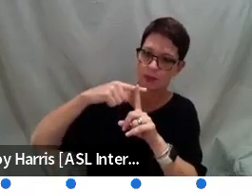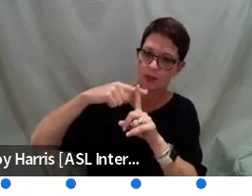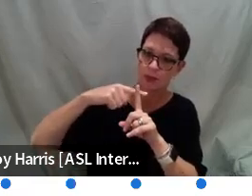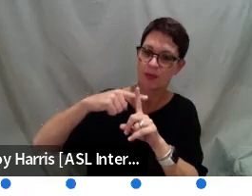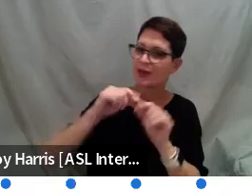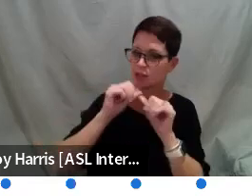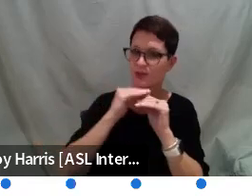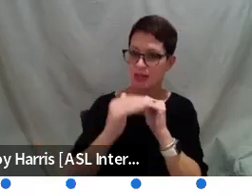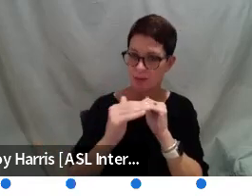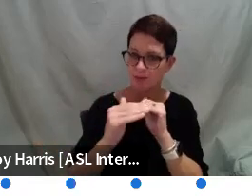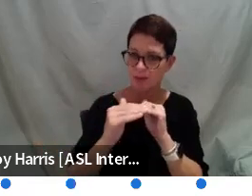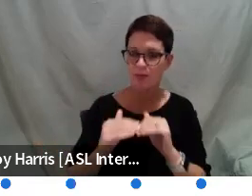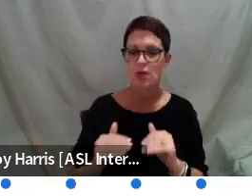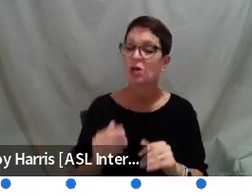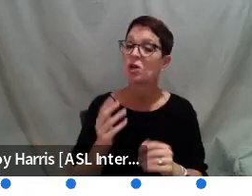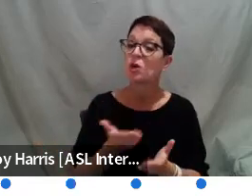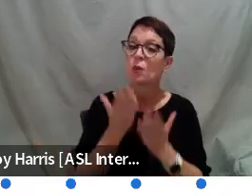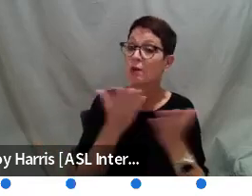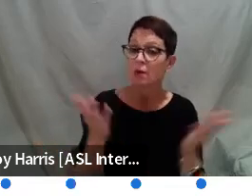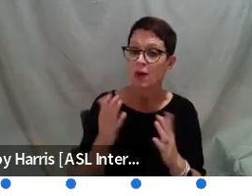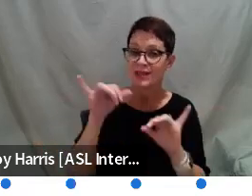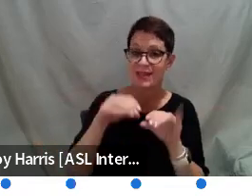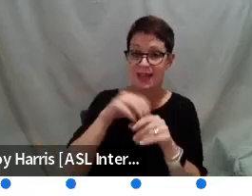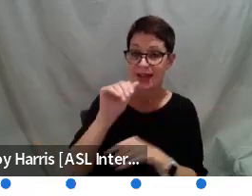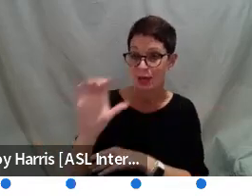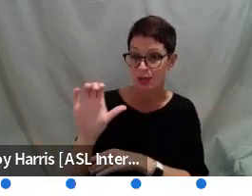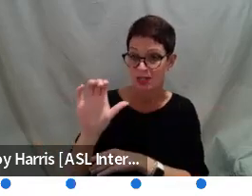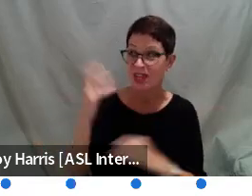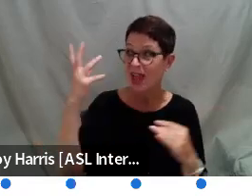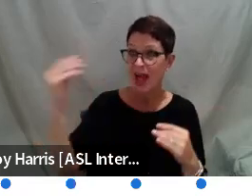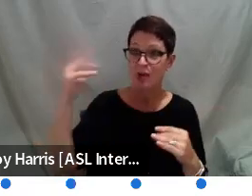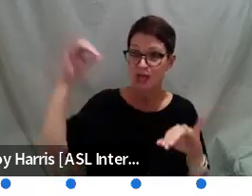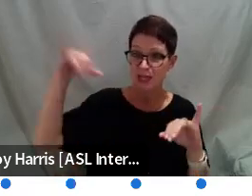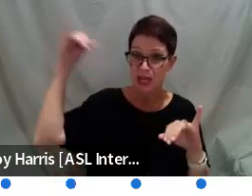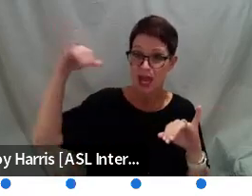So we recommend staying in air conditioning and not going outside